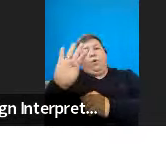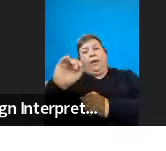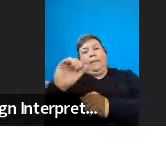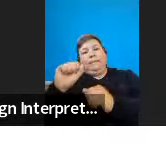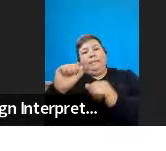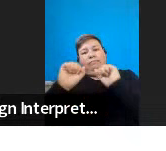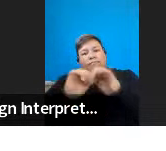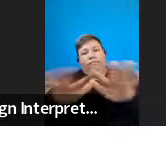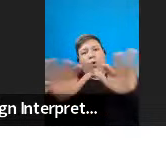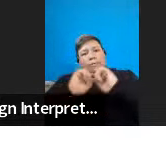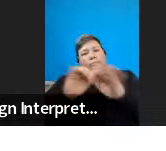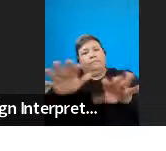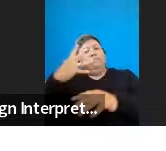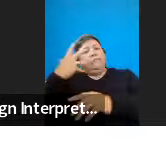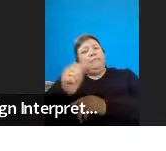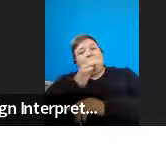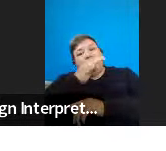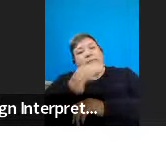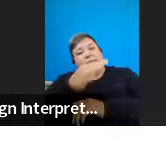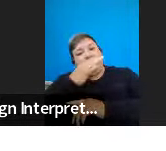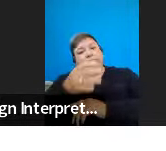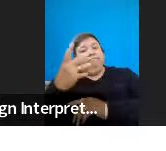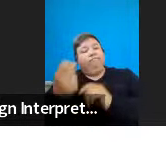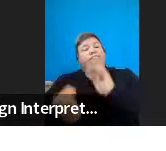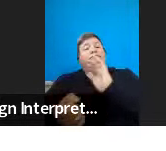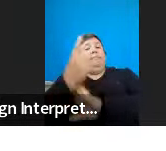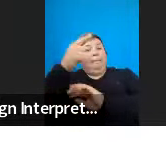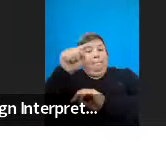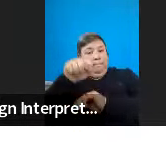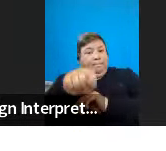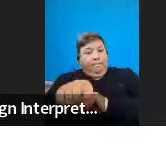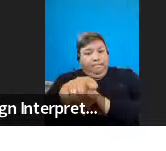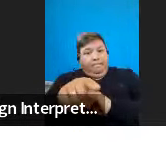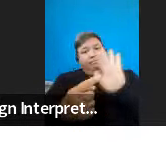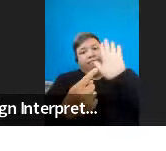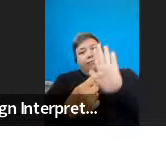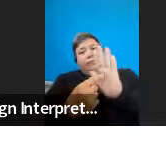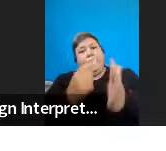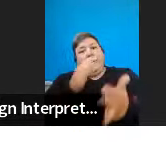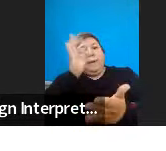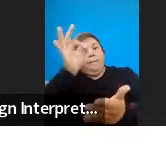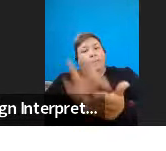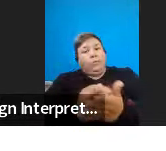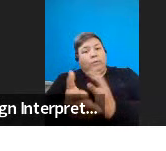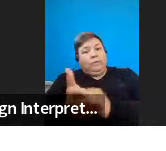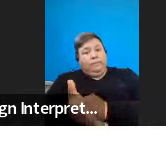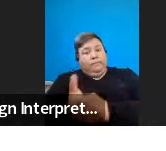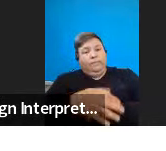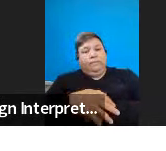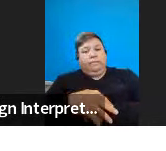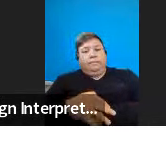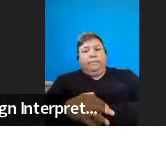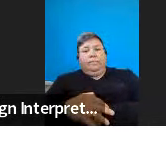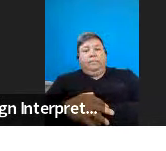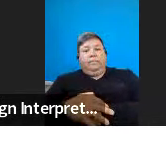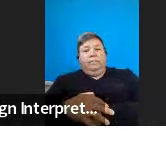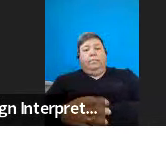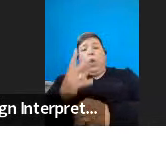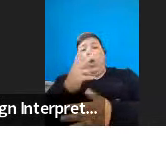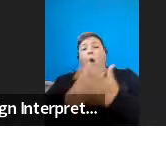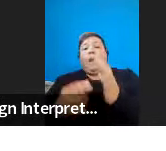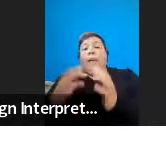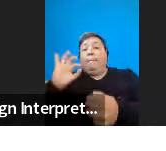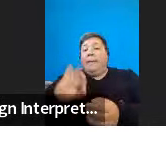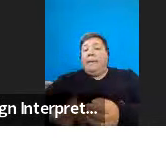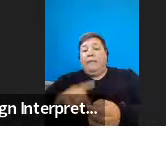set, we've came up with these proposed benefits for SMMEs. This is not the only benefits that